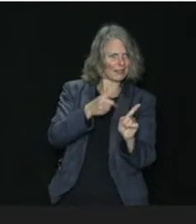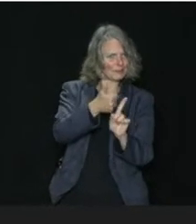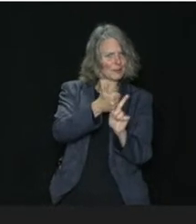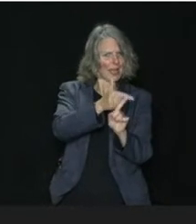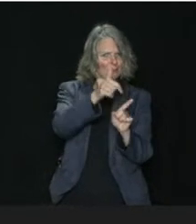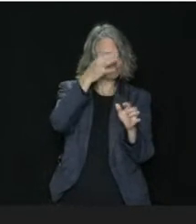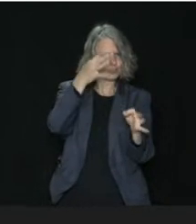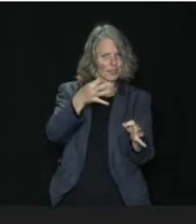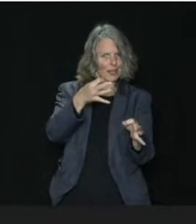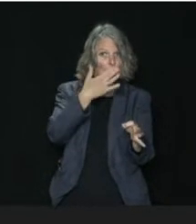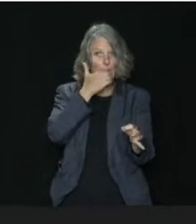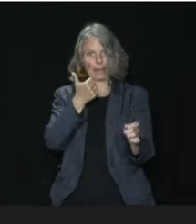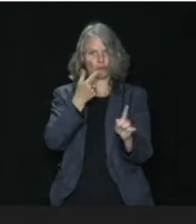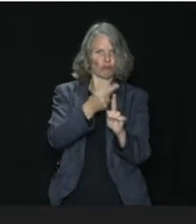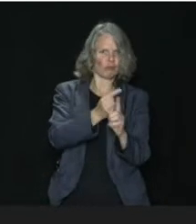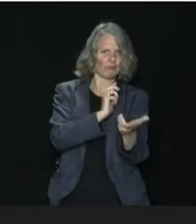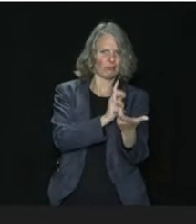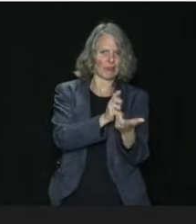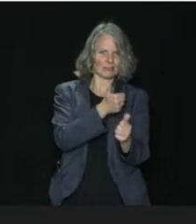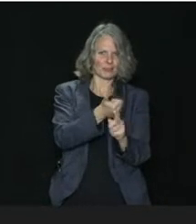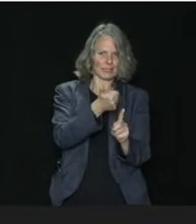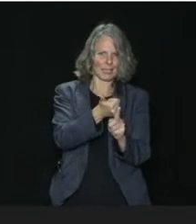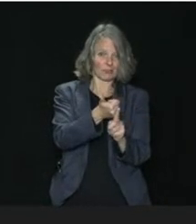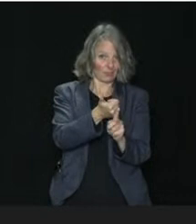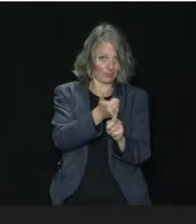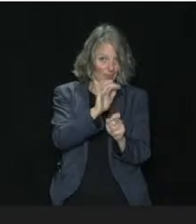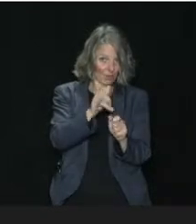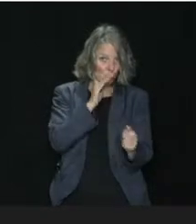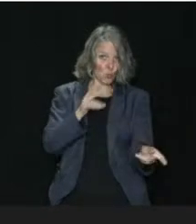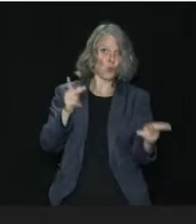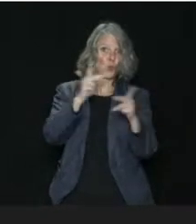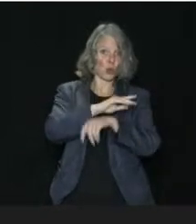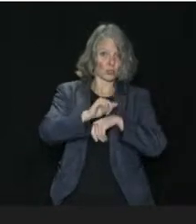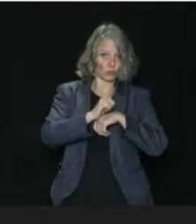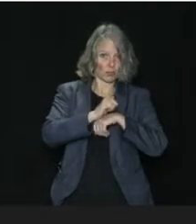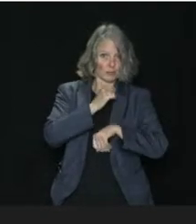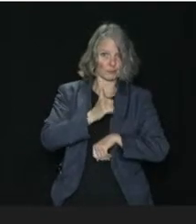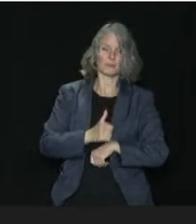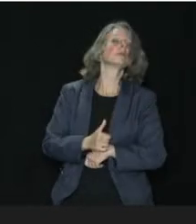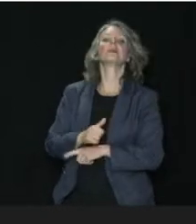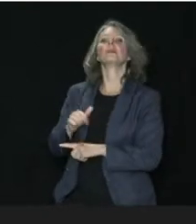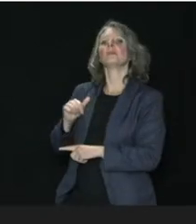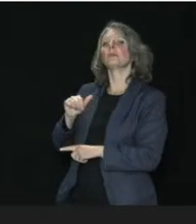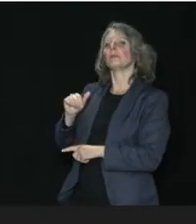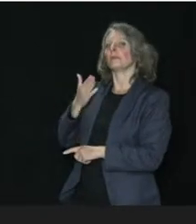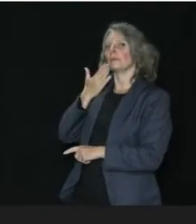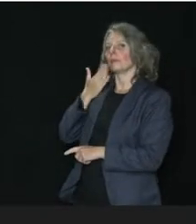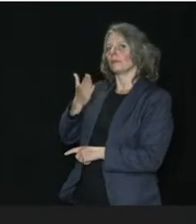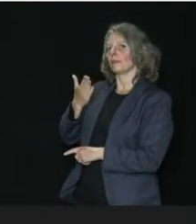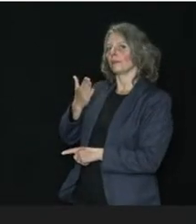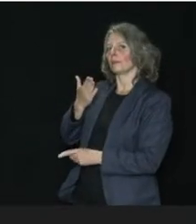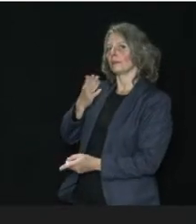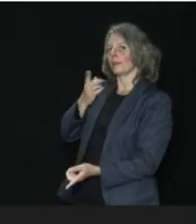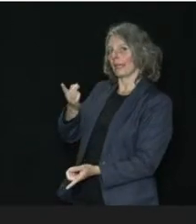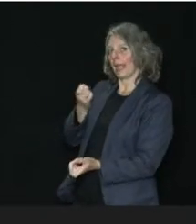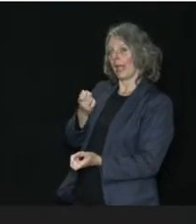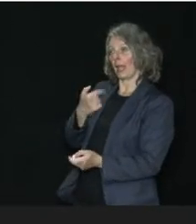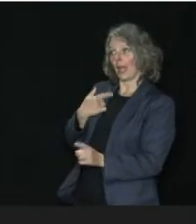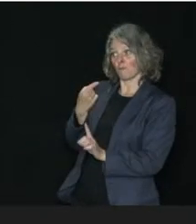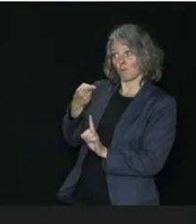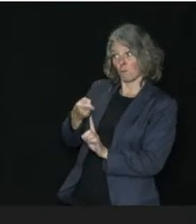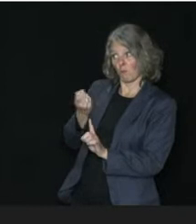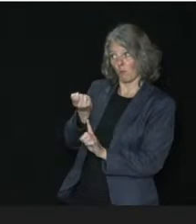the best path to take? Thank you for the question. If I understand your question correctly, you're talking